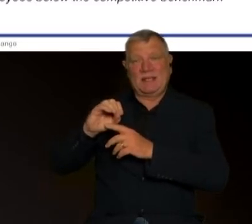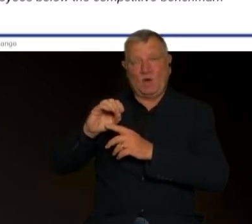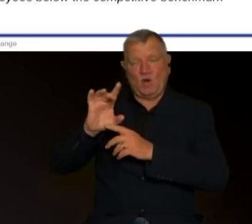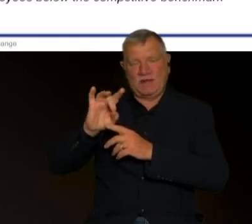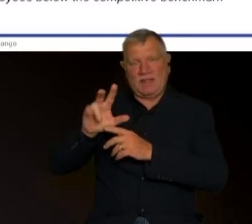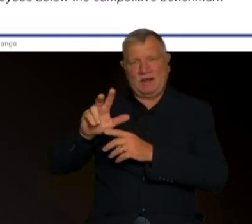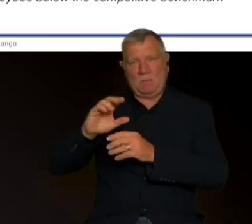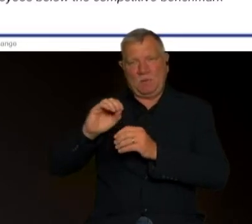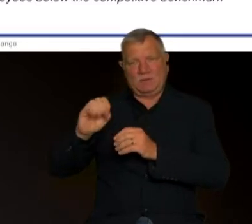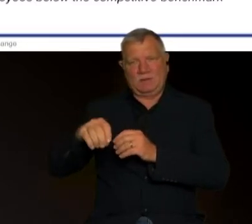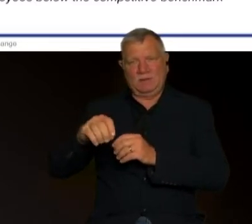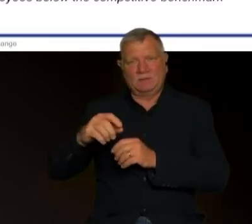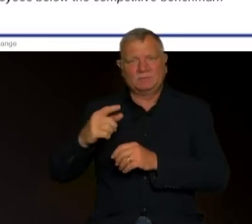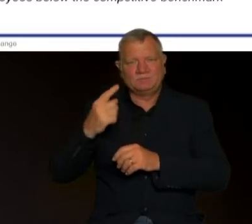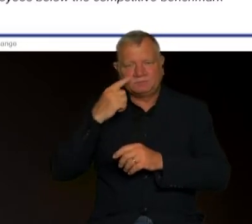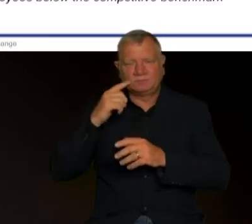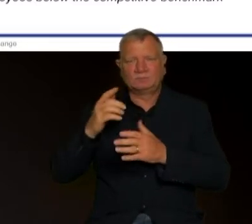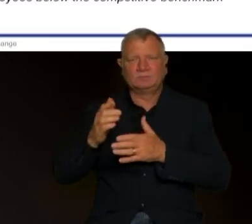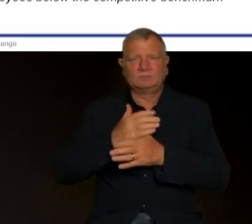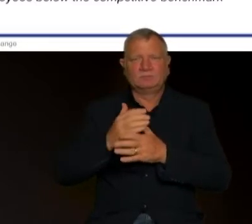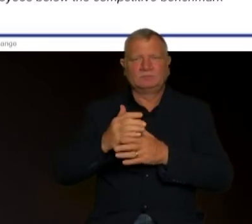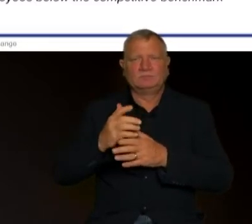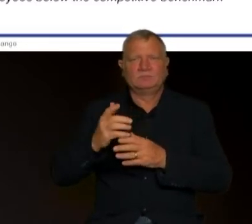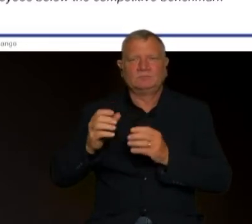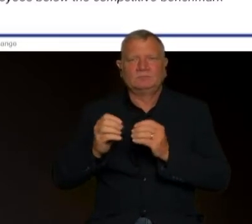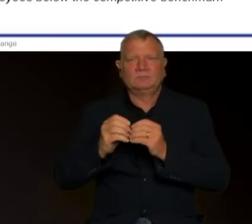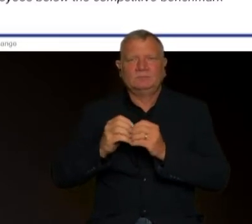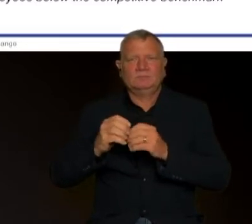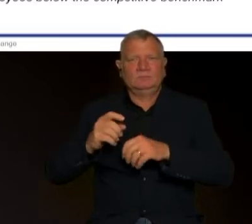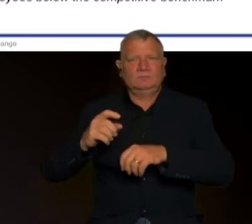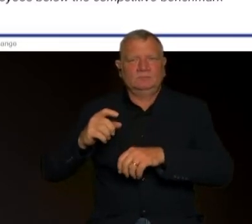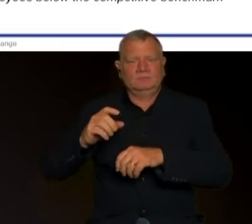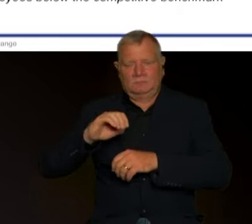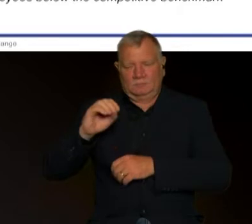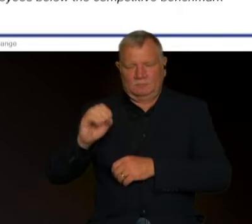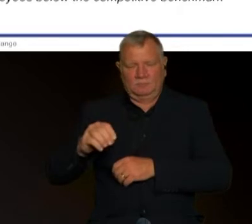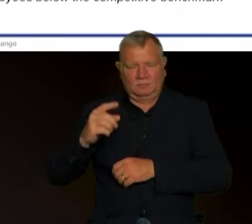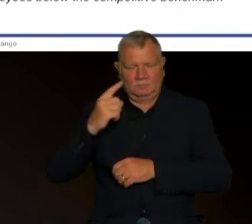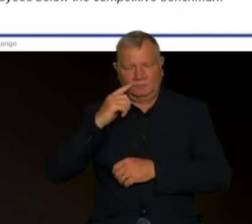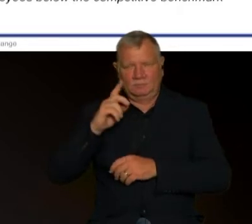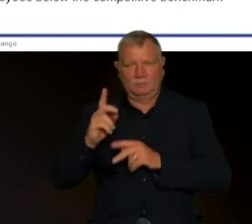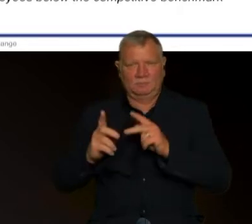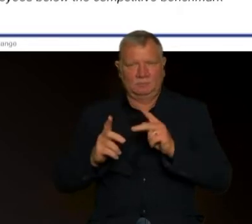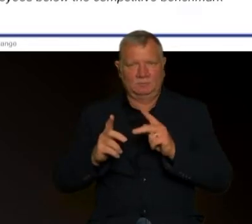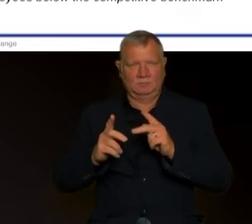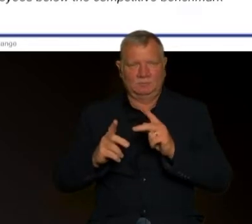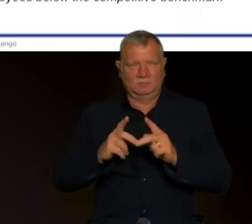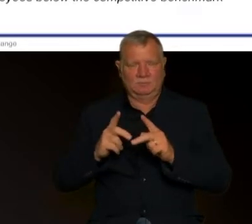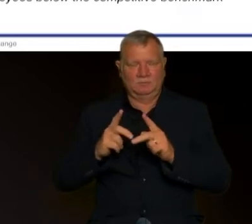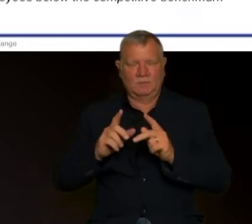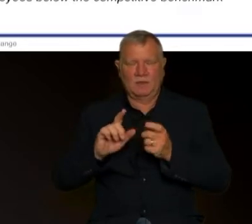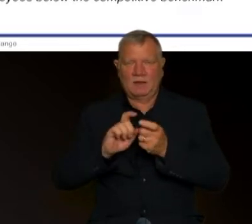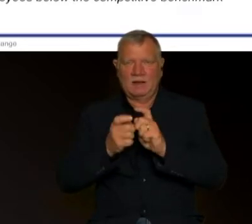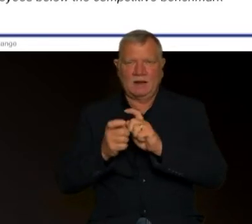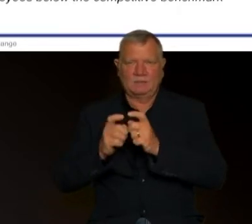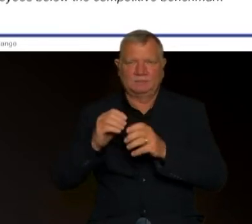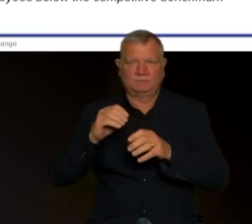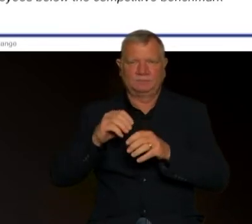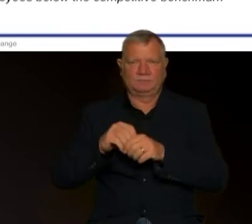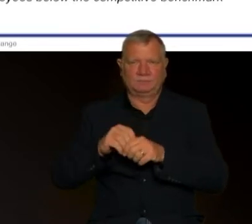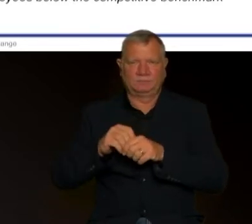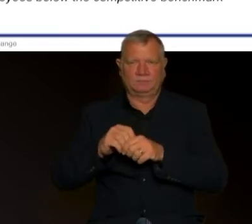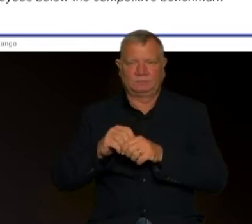difference. The difference between the Treasury and OMB is that besides the fact that the OMB had a higher percentage of employees,